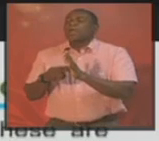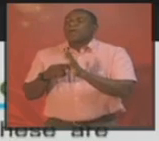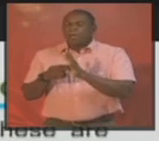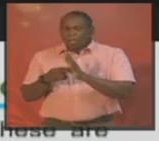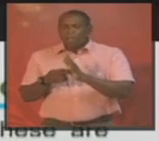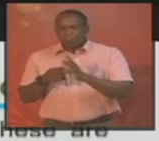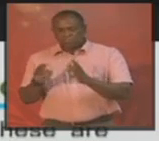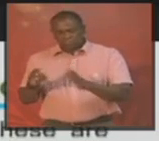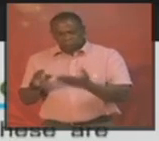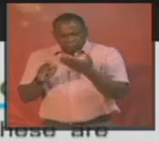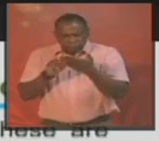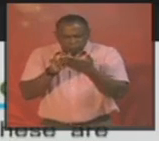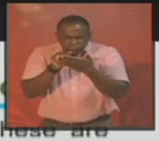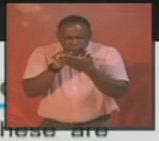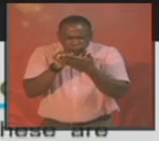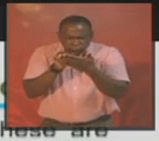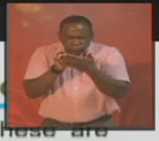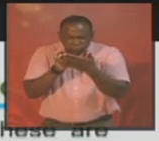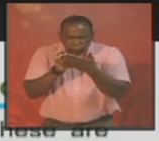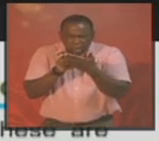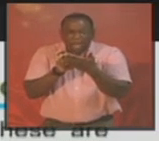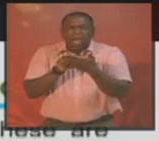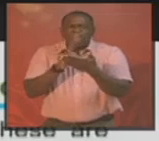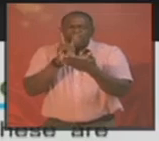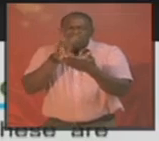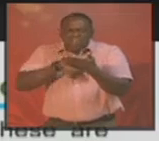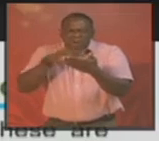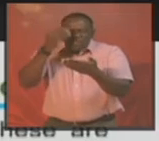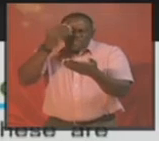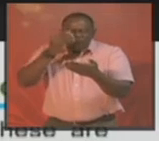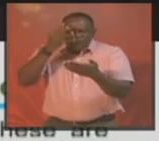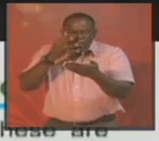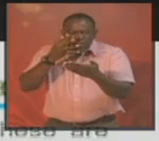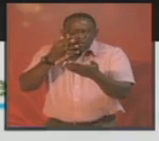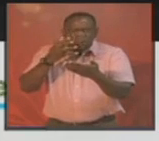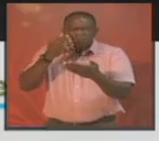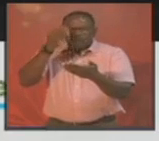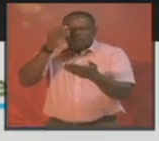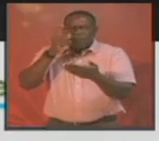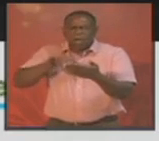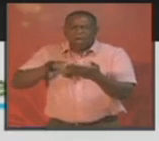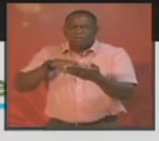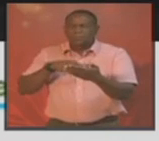is really to deceive the public and to gain some sort of economic gain. Next slide, please.